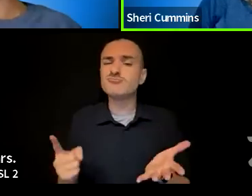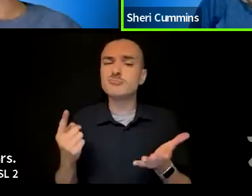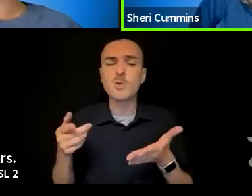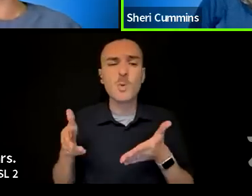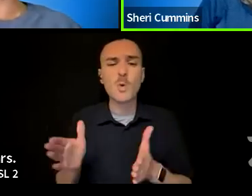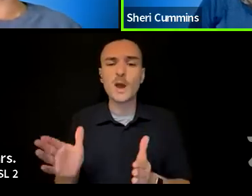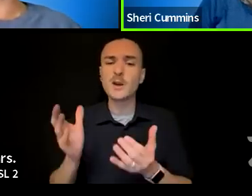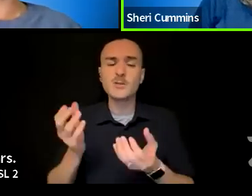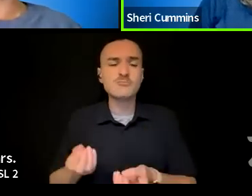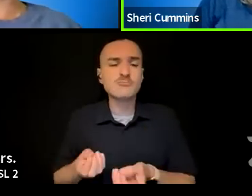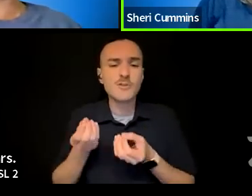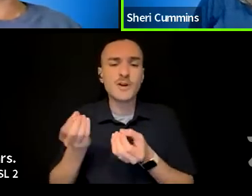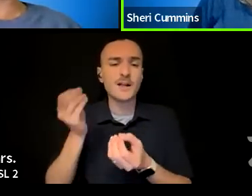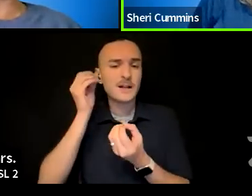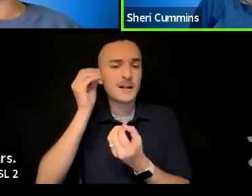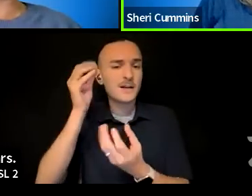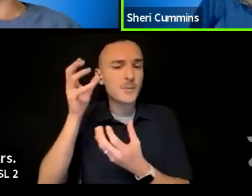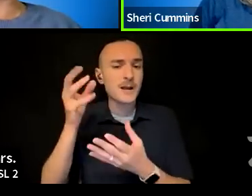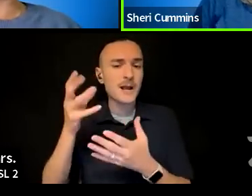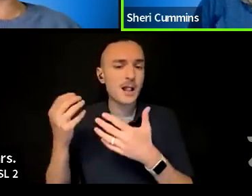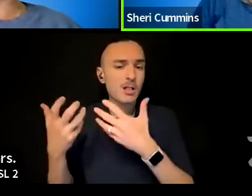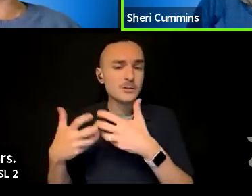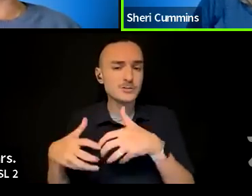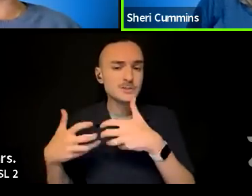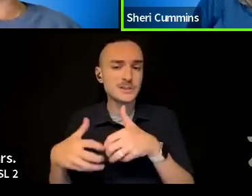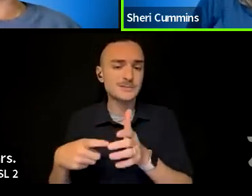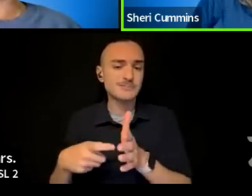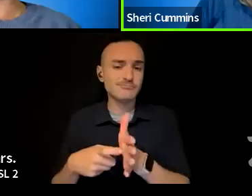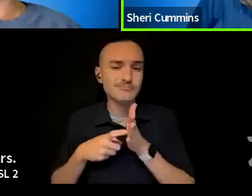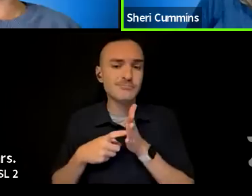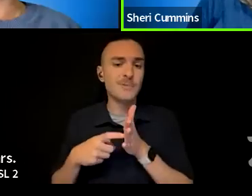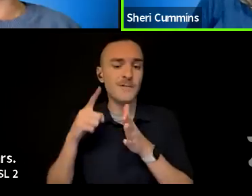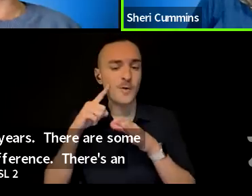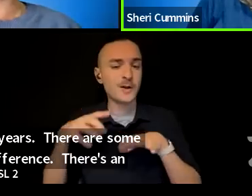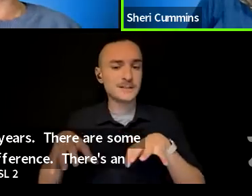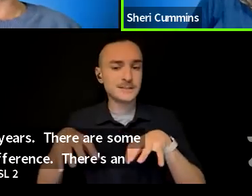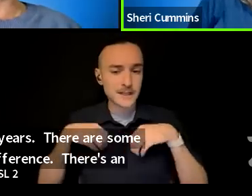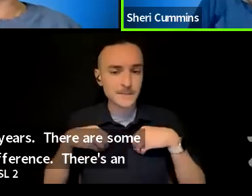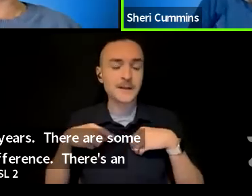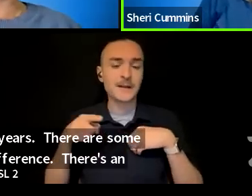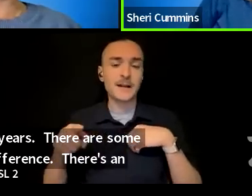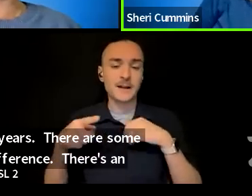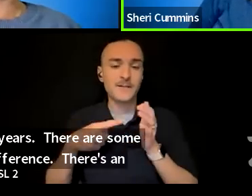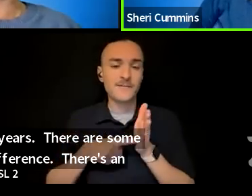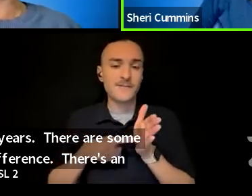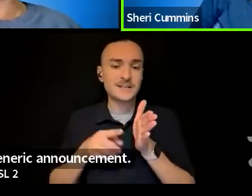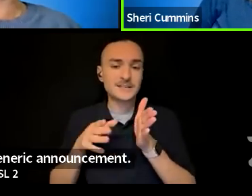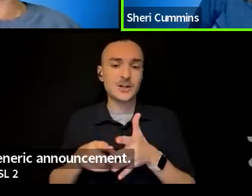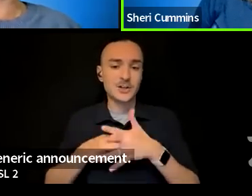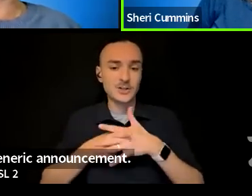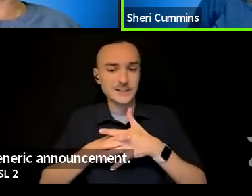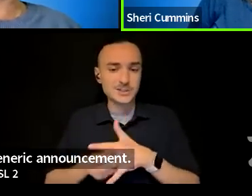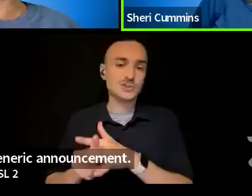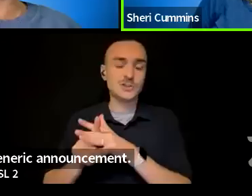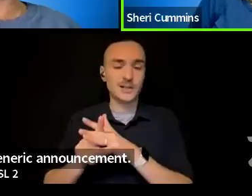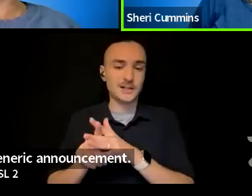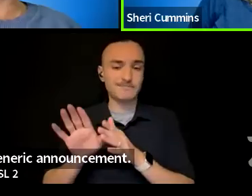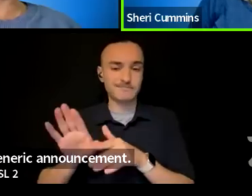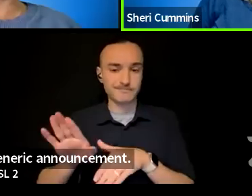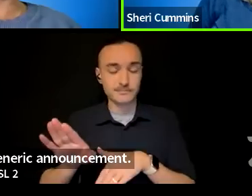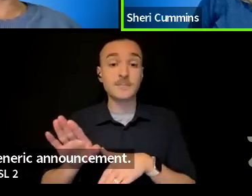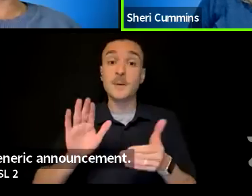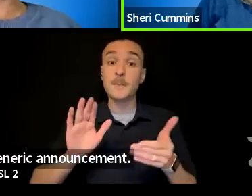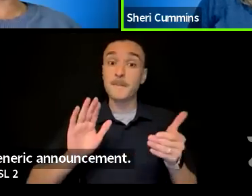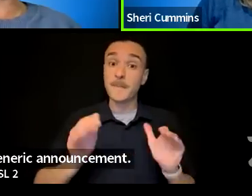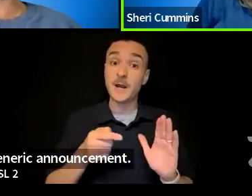the information and the logistics needed to accept investigator-initiated applications, whereas a program announcement is going to